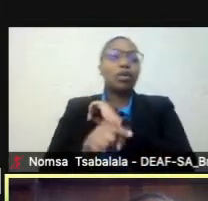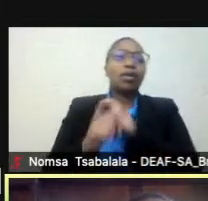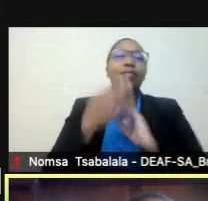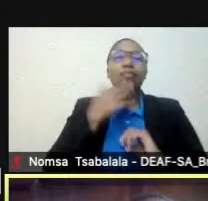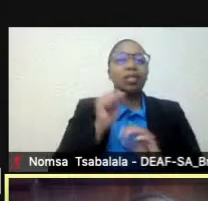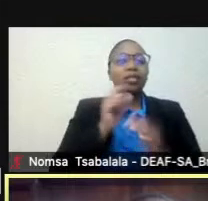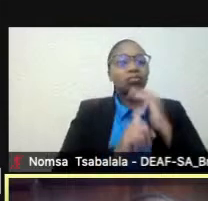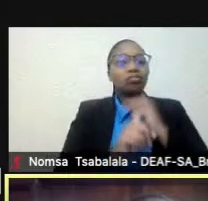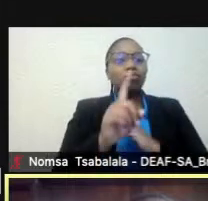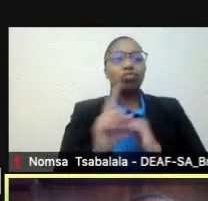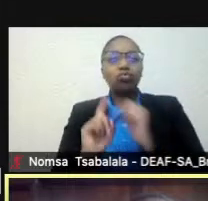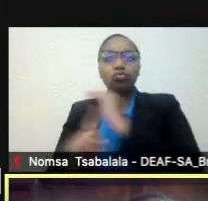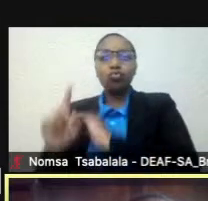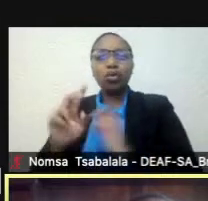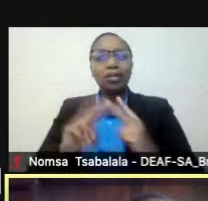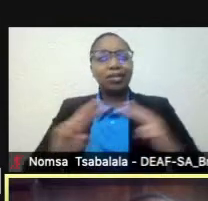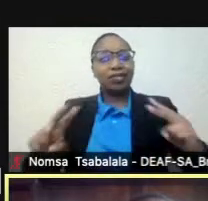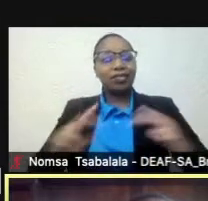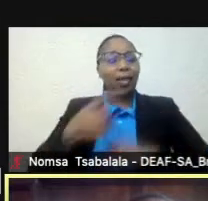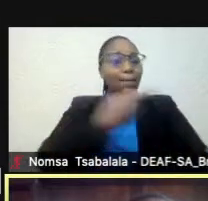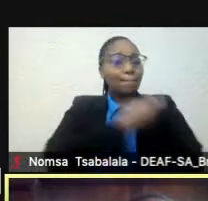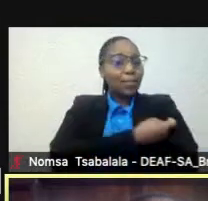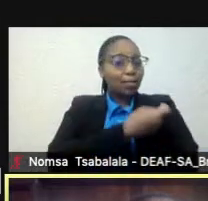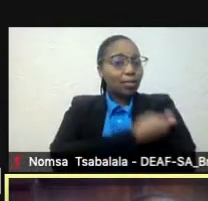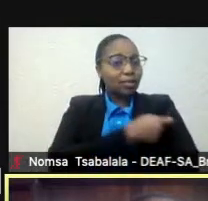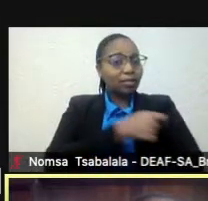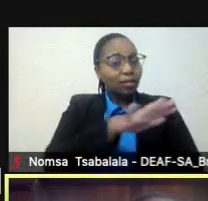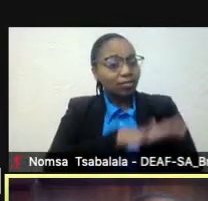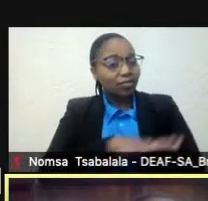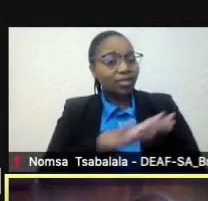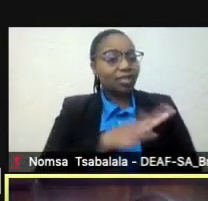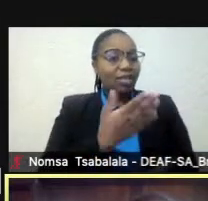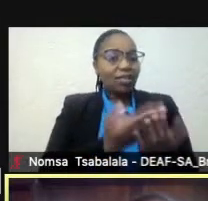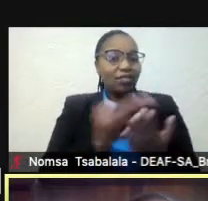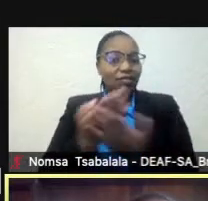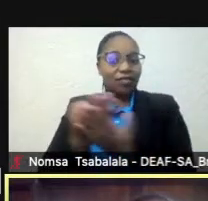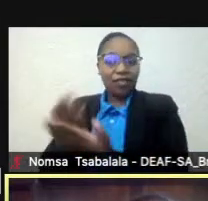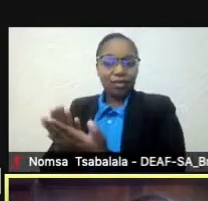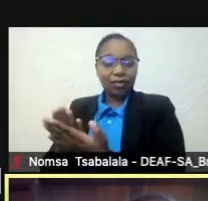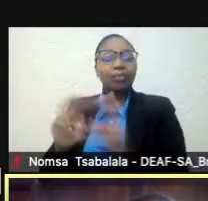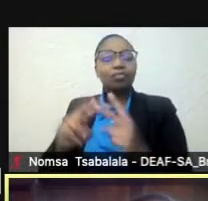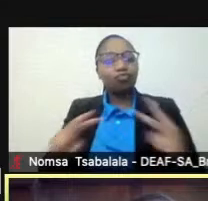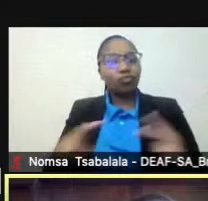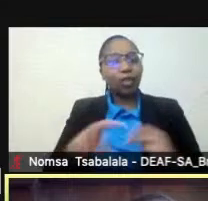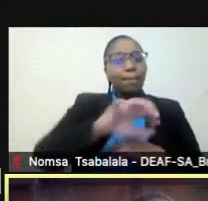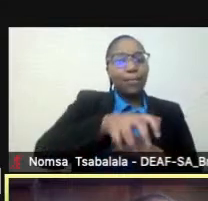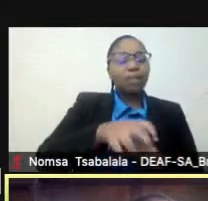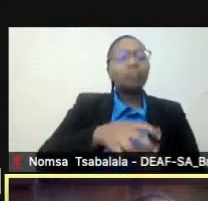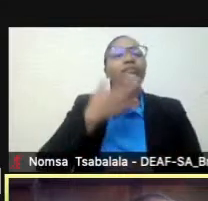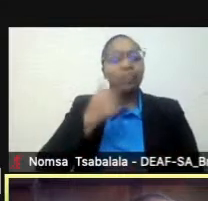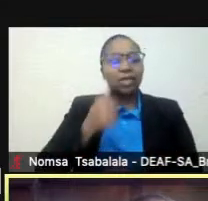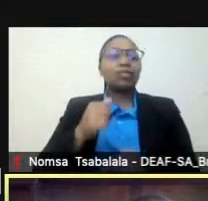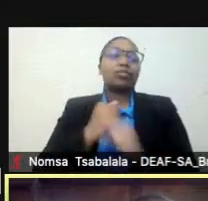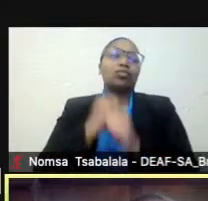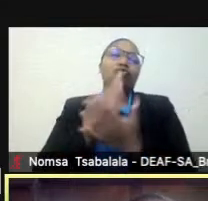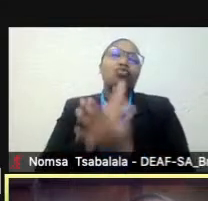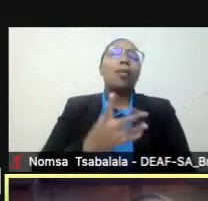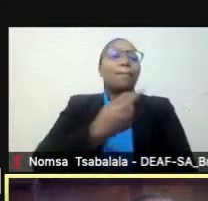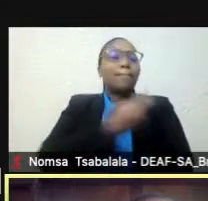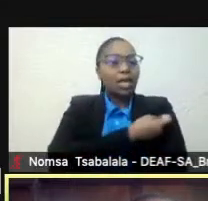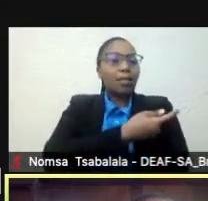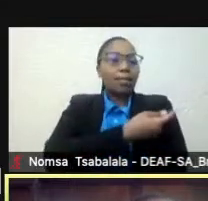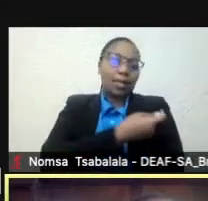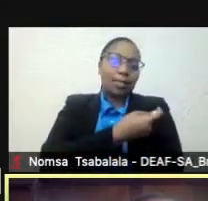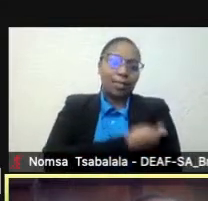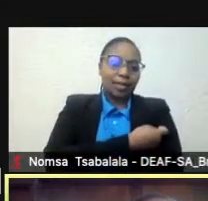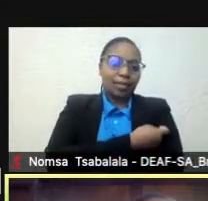that are available across our province and vaccinate. And while you vaccinate,